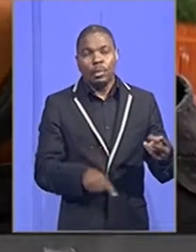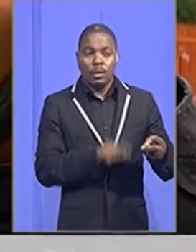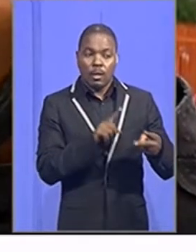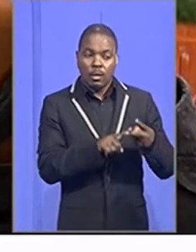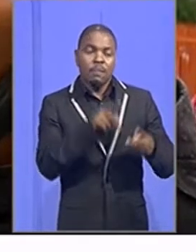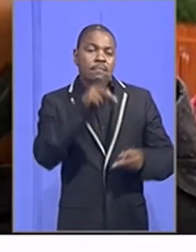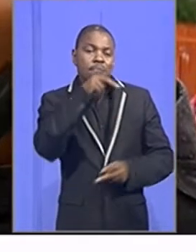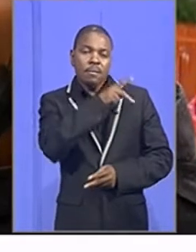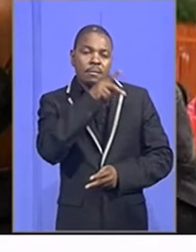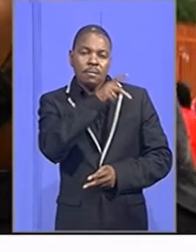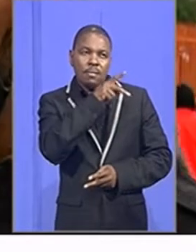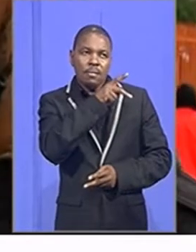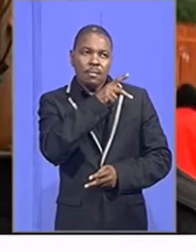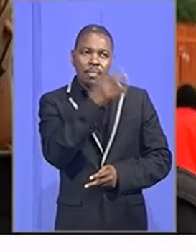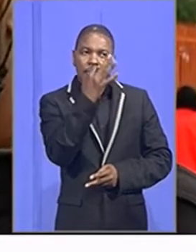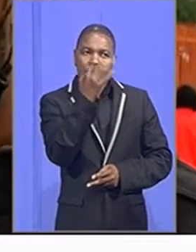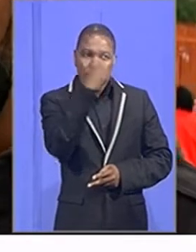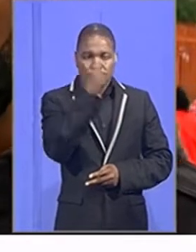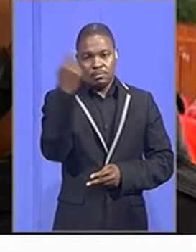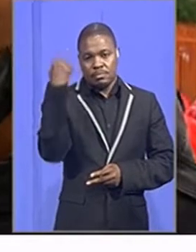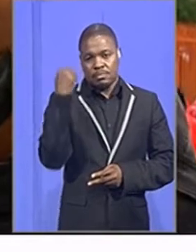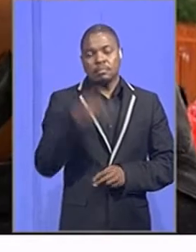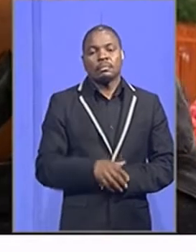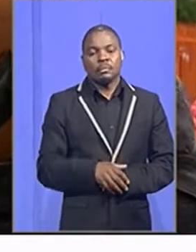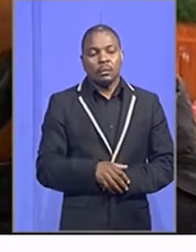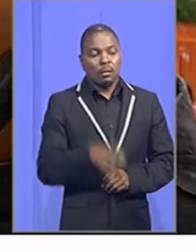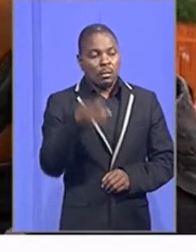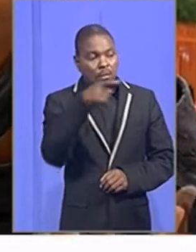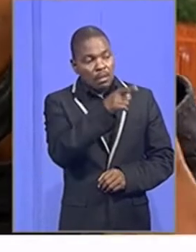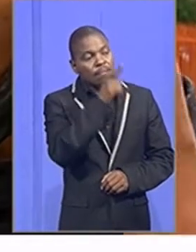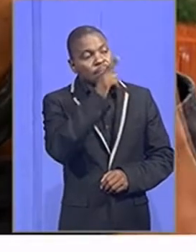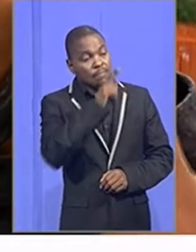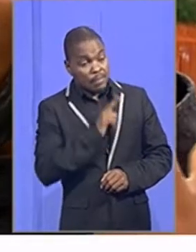on Friday, 3 days ago, we were told that